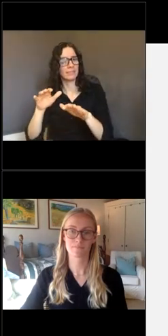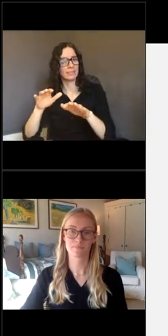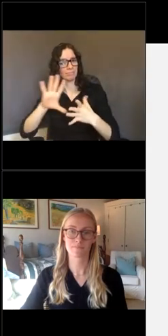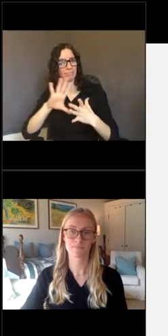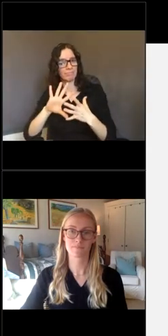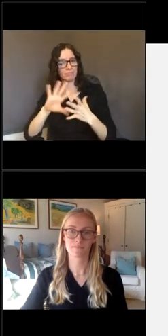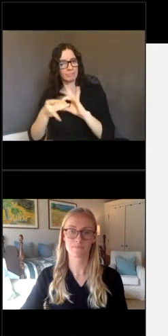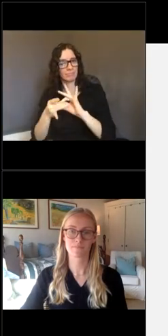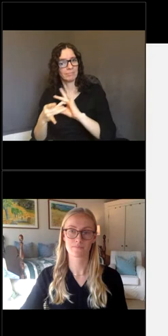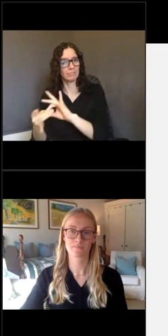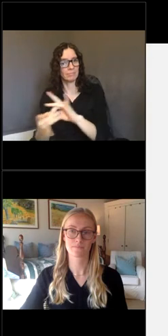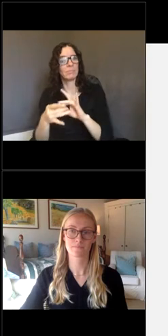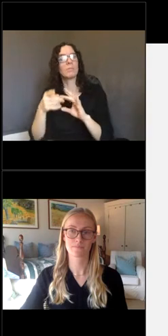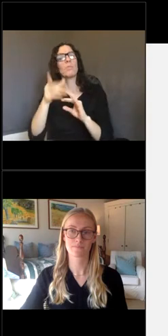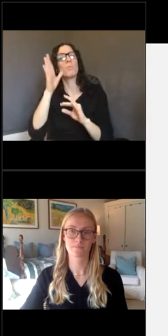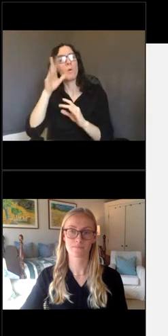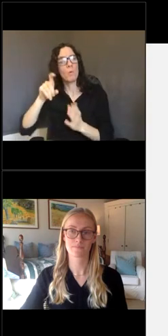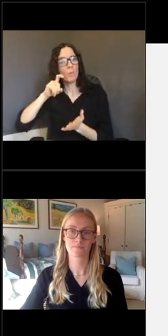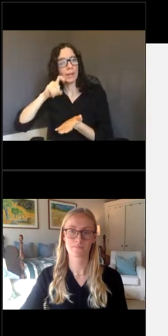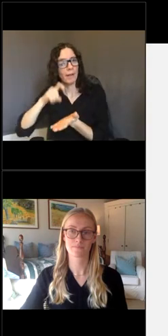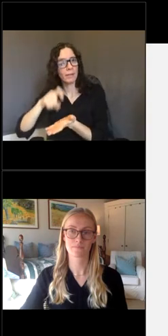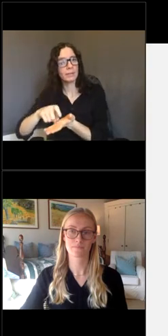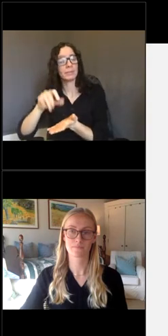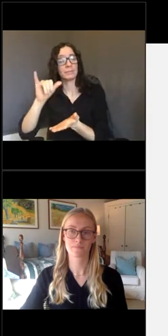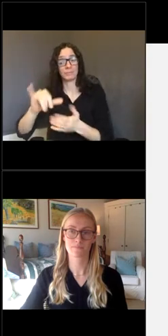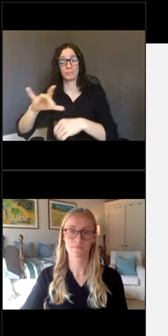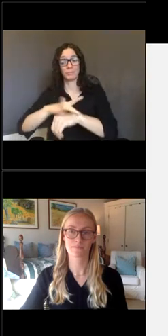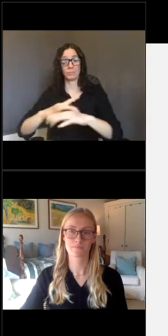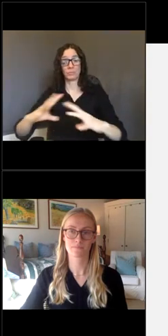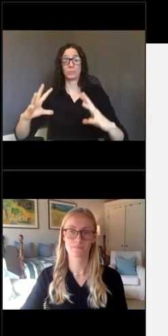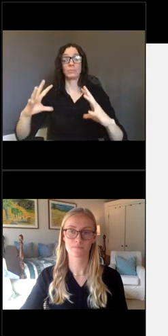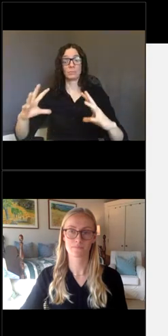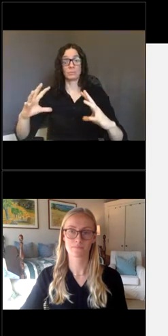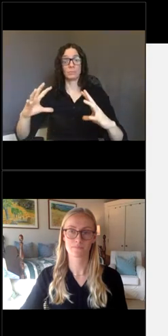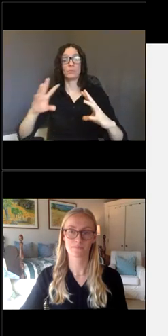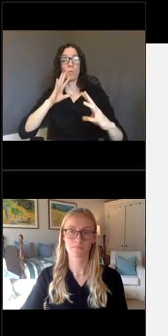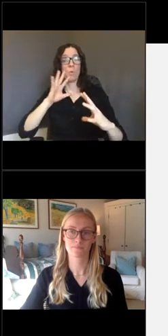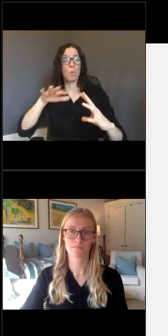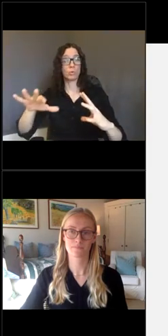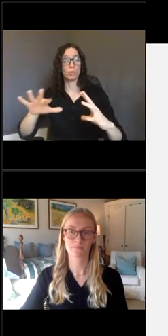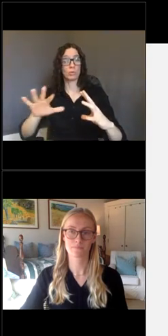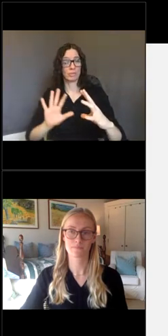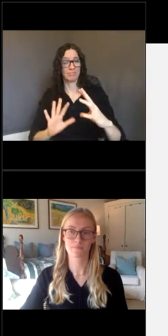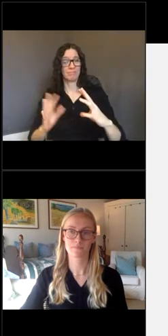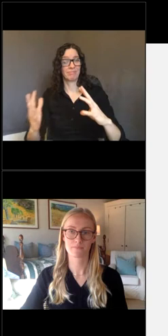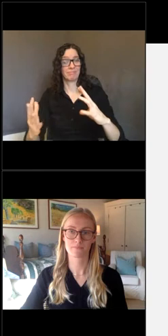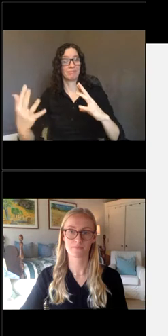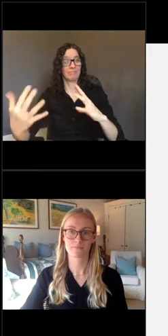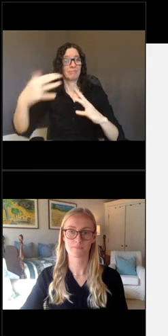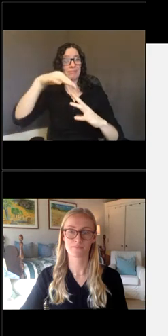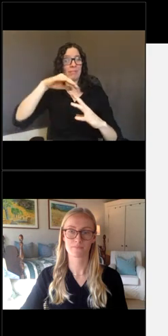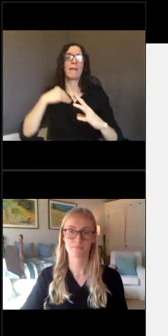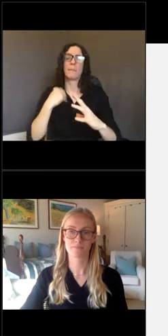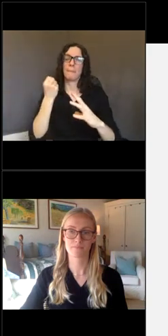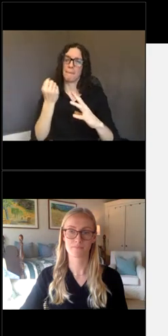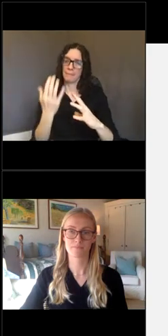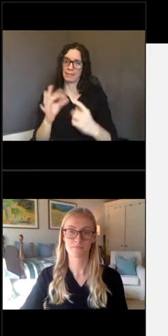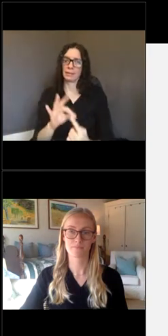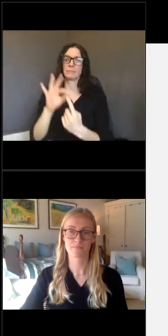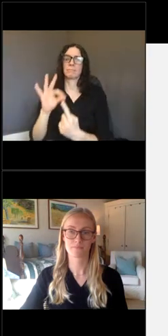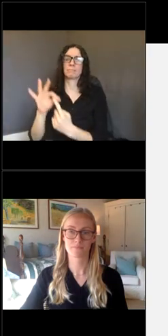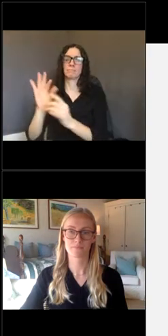the global ocean has several features that are unique and